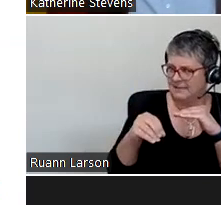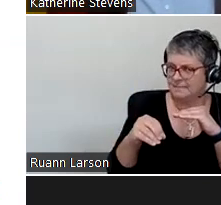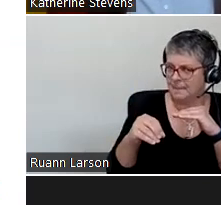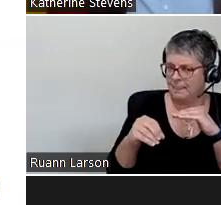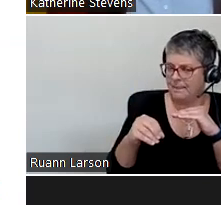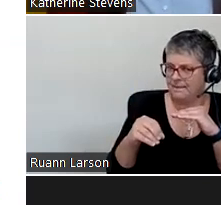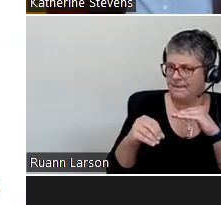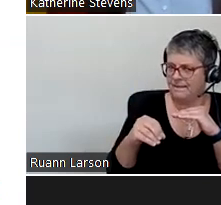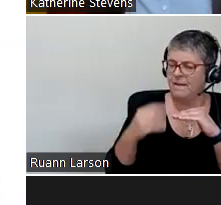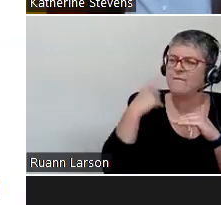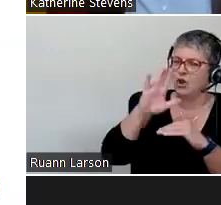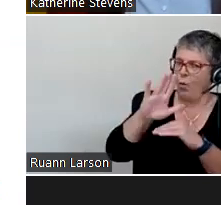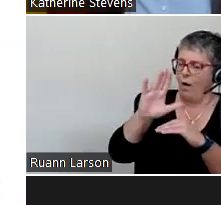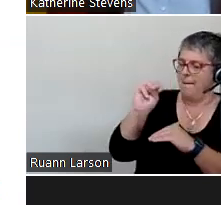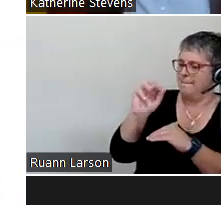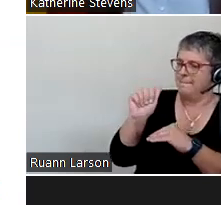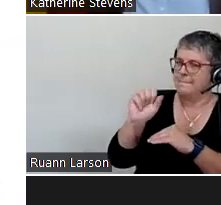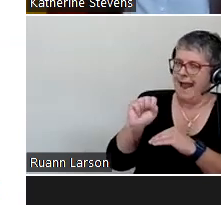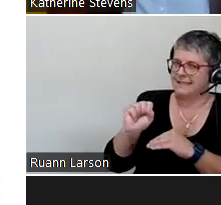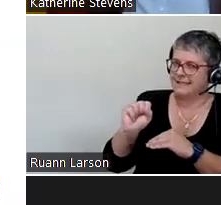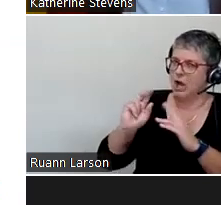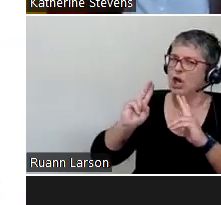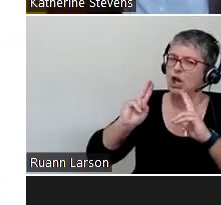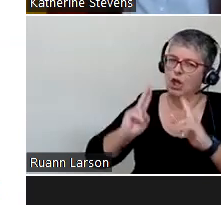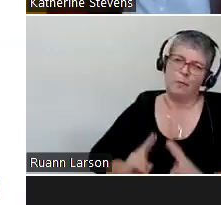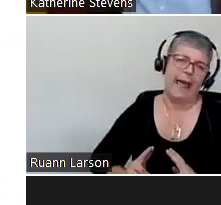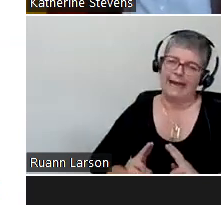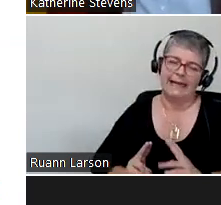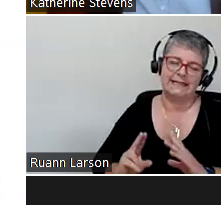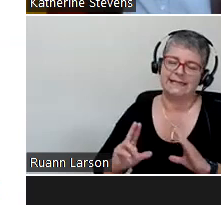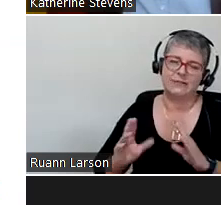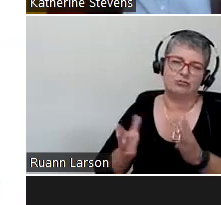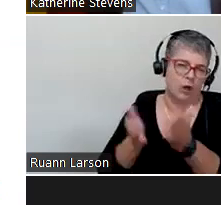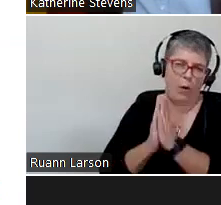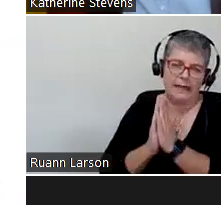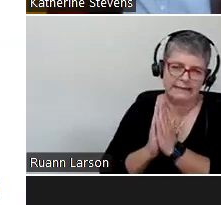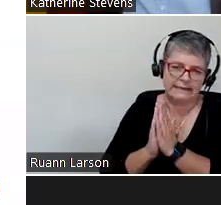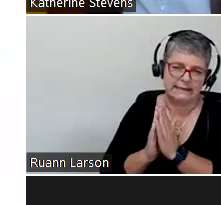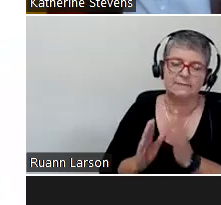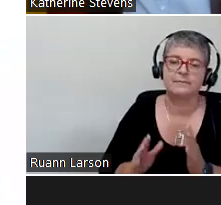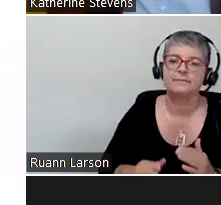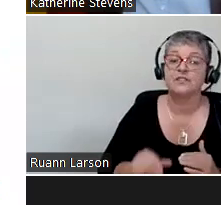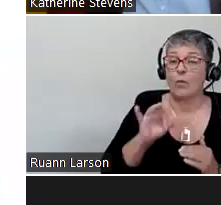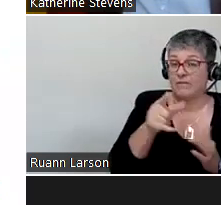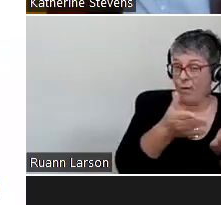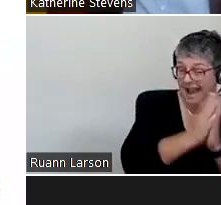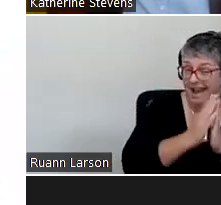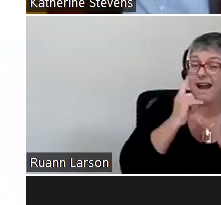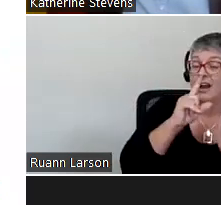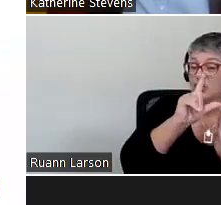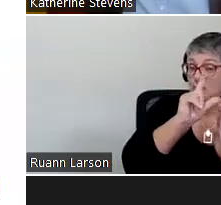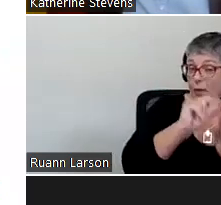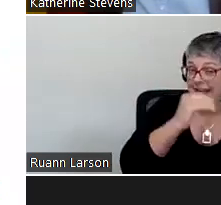of your Mass Humanities request, right? So if you request $20,000 of